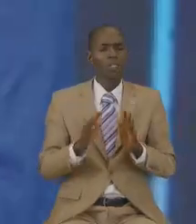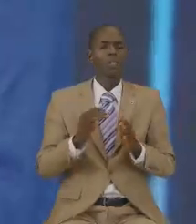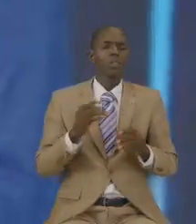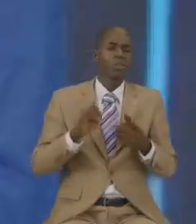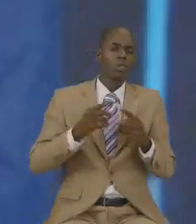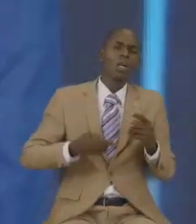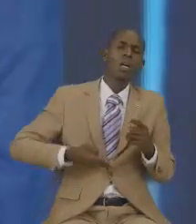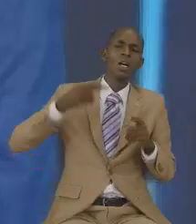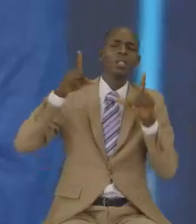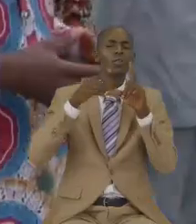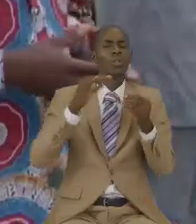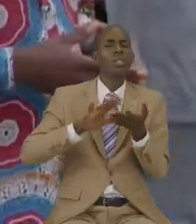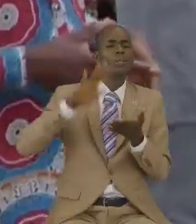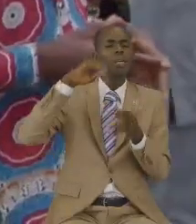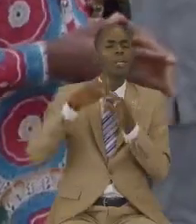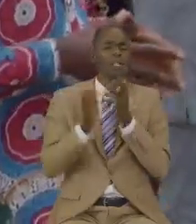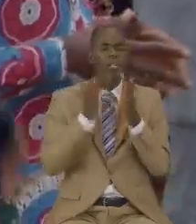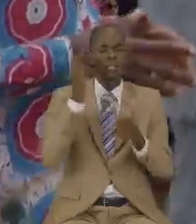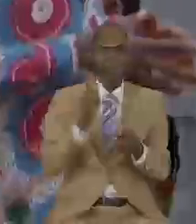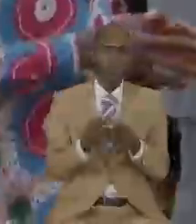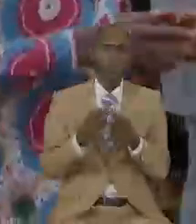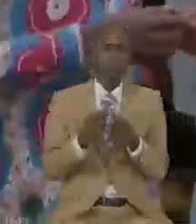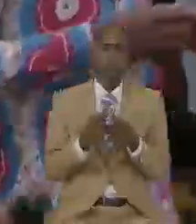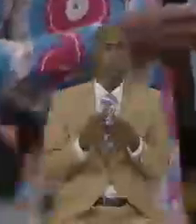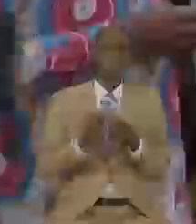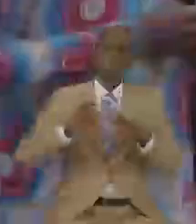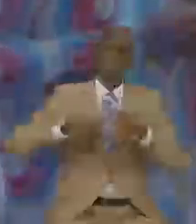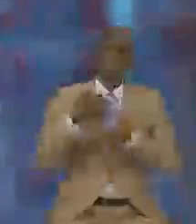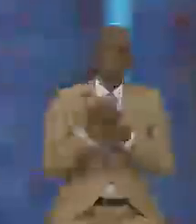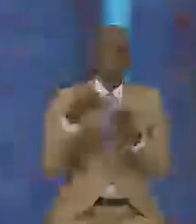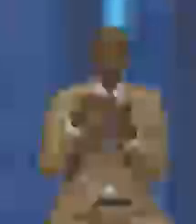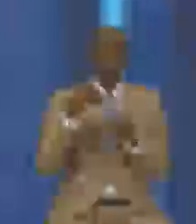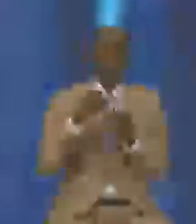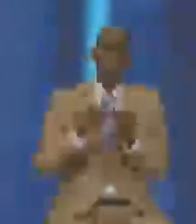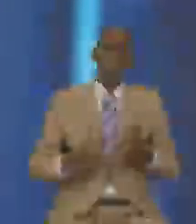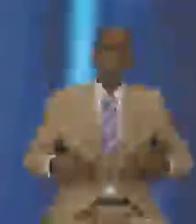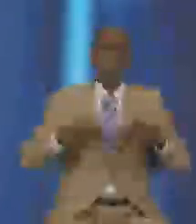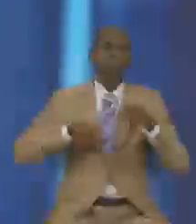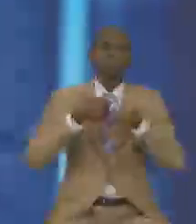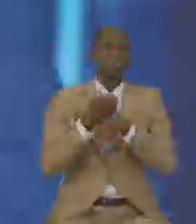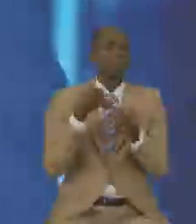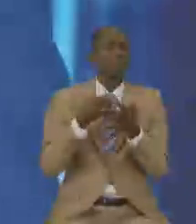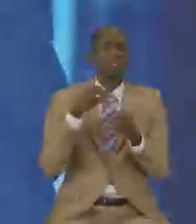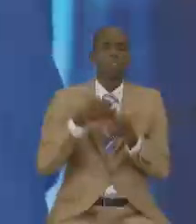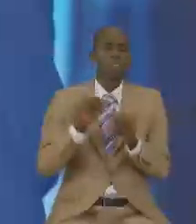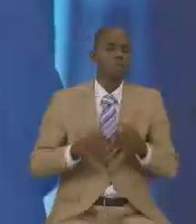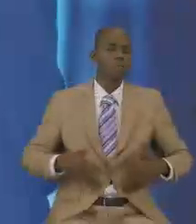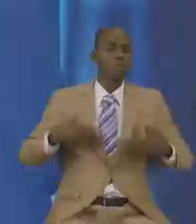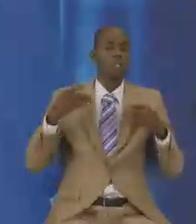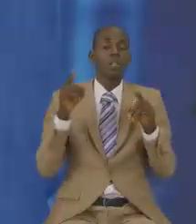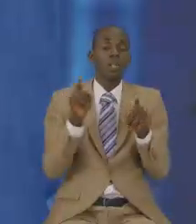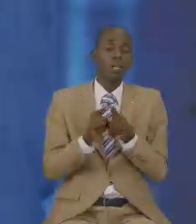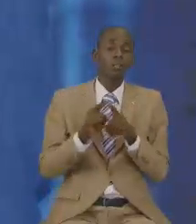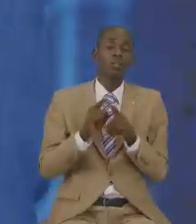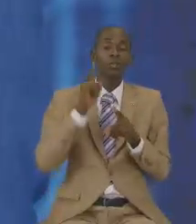glory in Jesus' name. Affirm that in every life. Confirm that in every life. As we achieved it